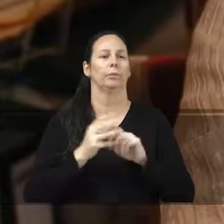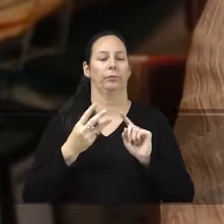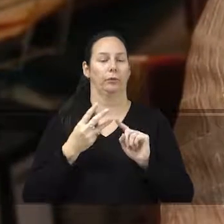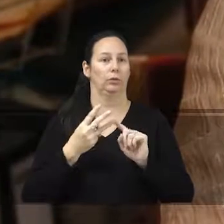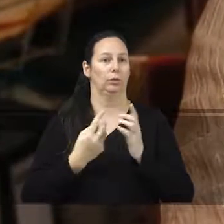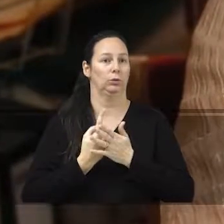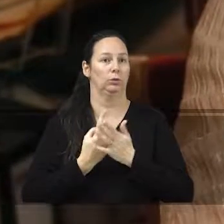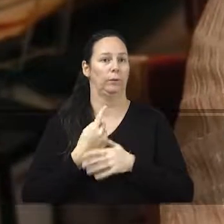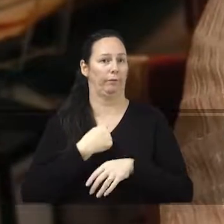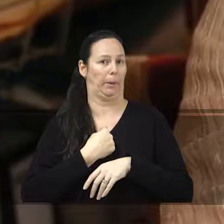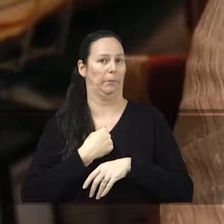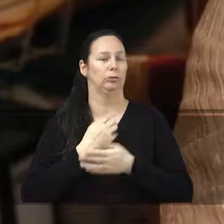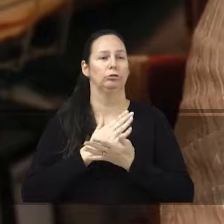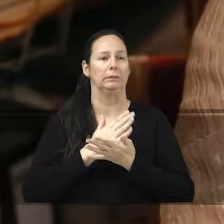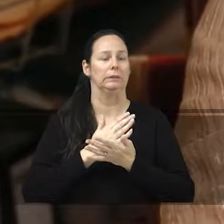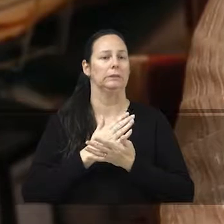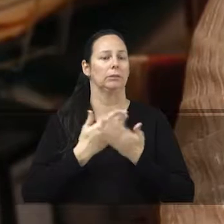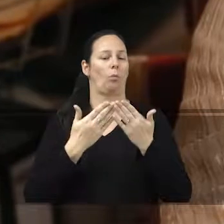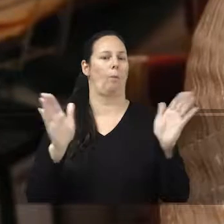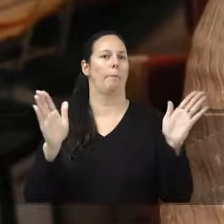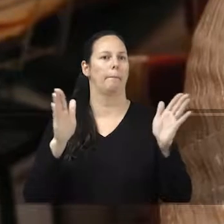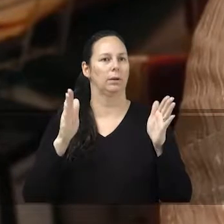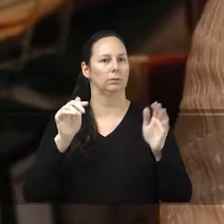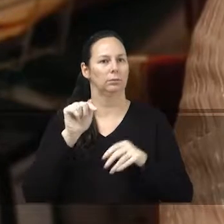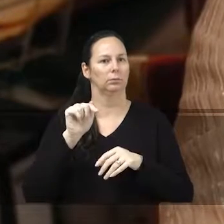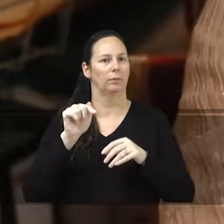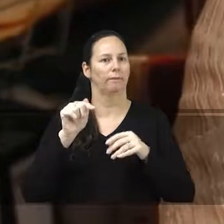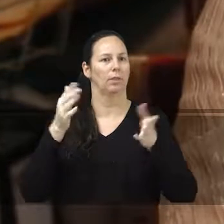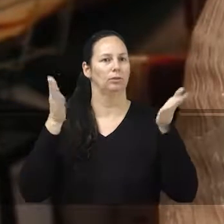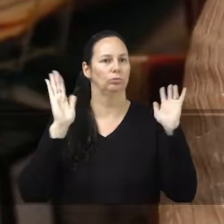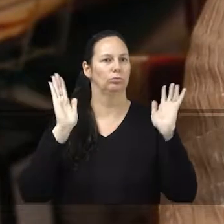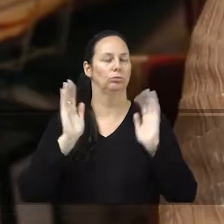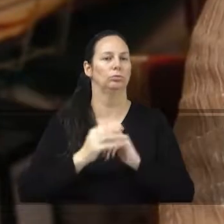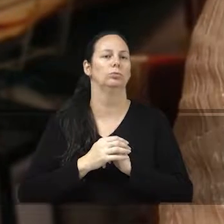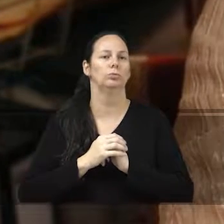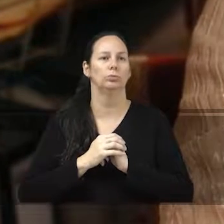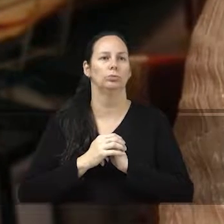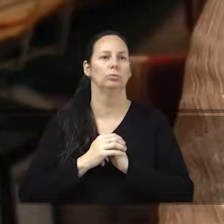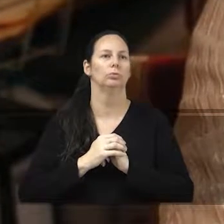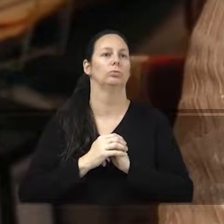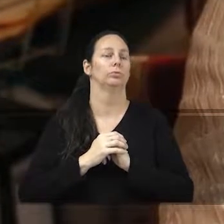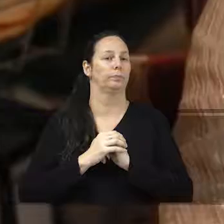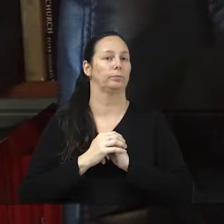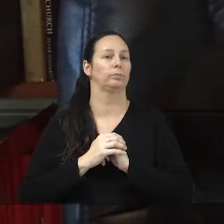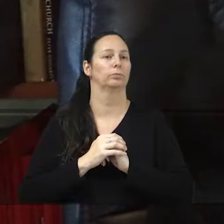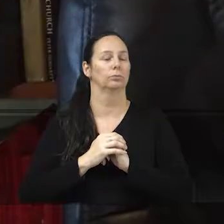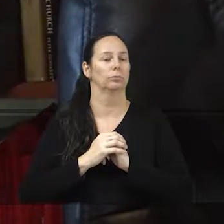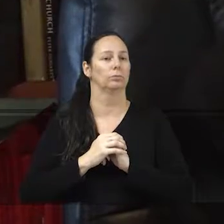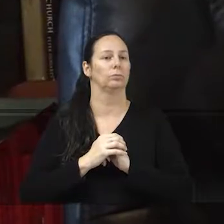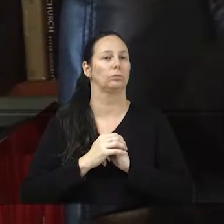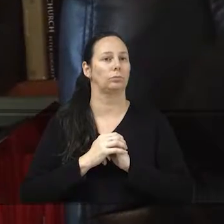The third issue for me really was the openness of the